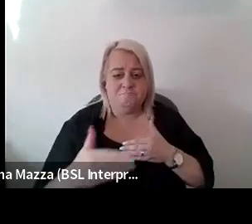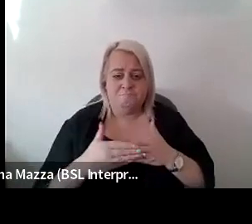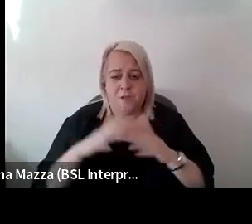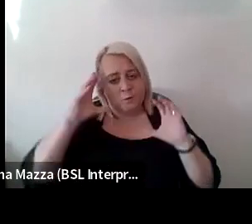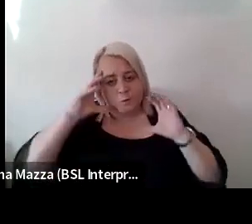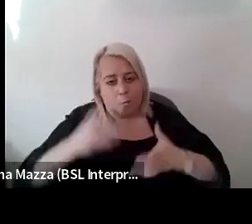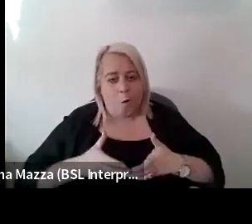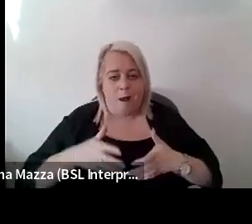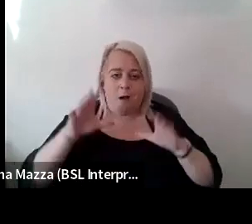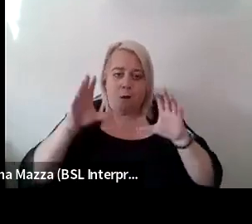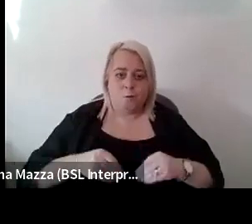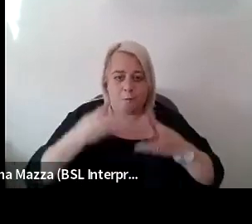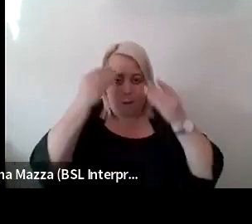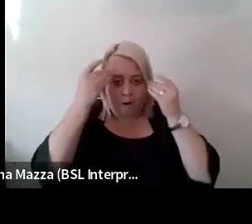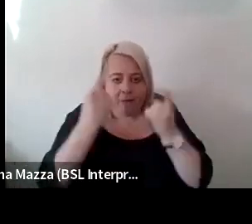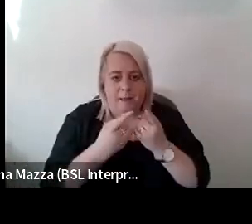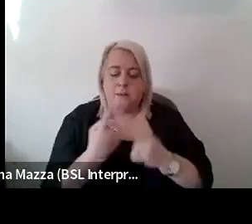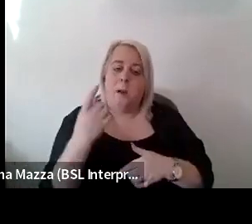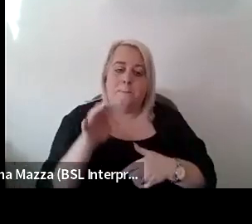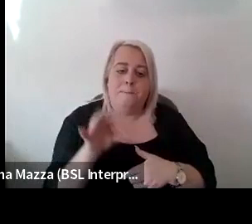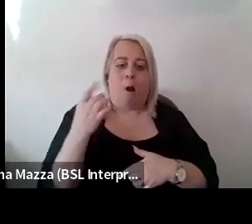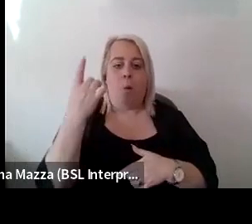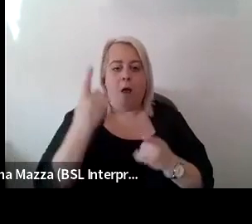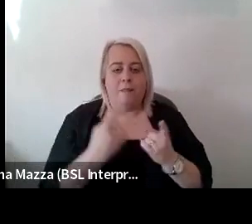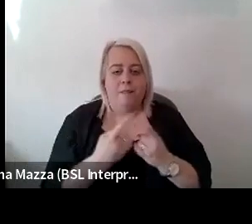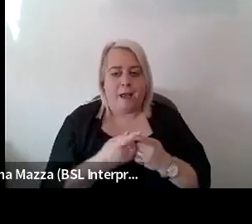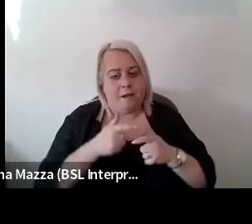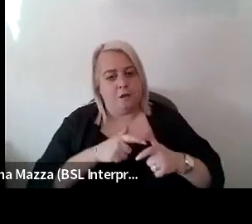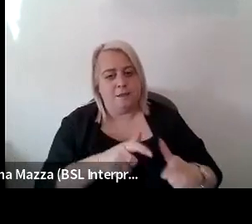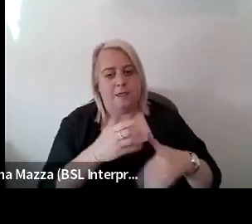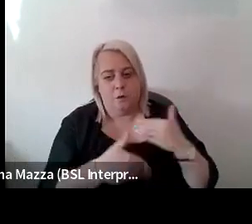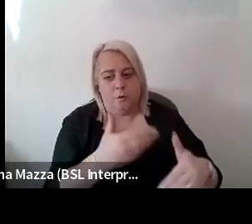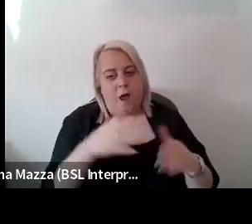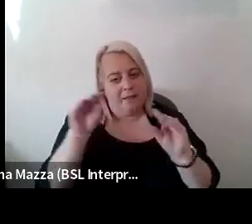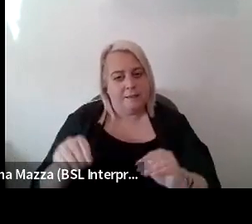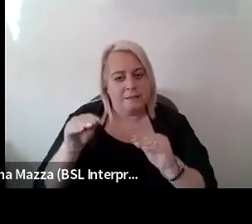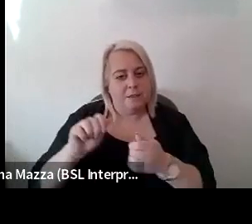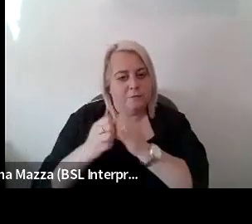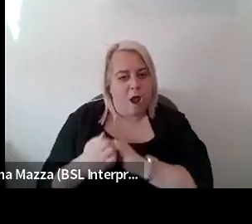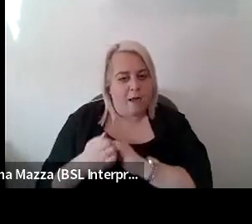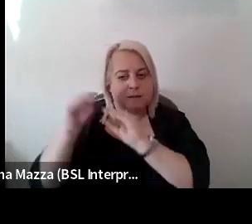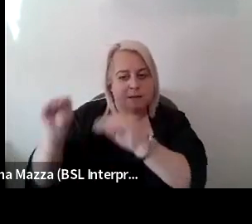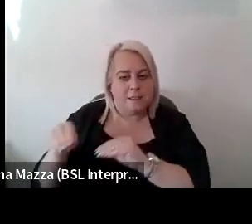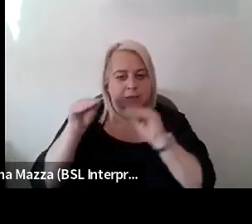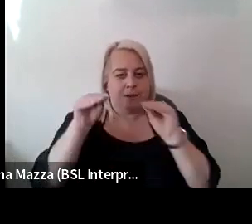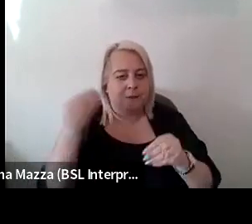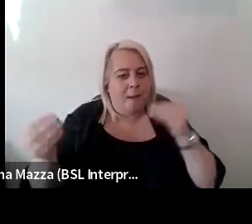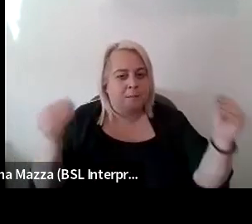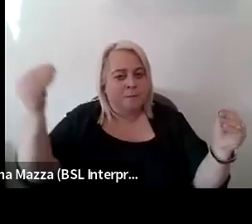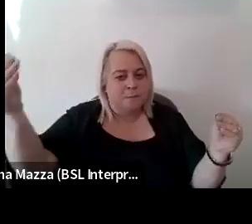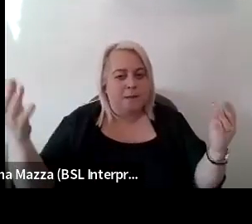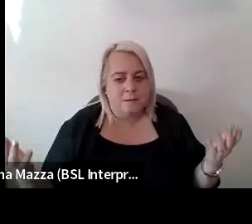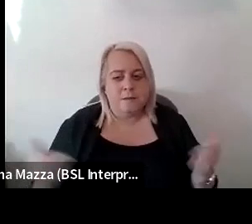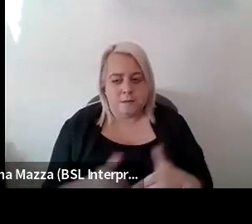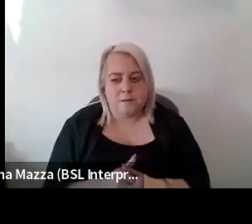about that. Just pick one thing and start doing it consistently and then maybe teach a friend. And that kind of, and I think